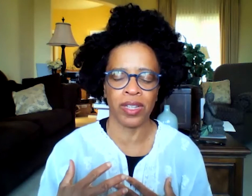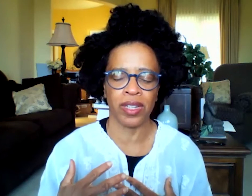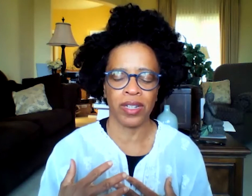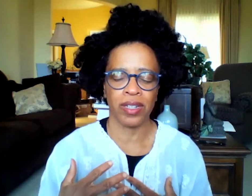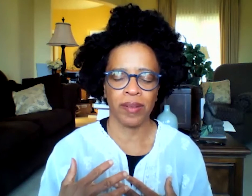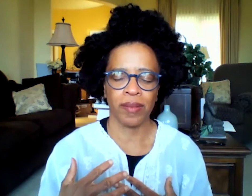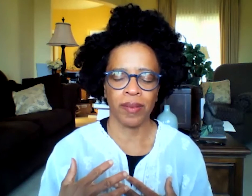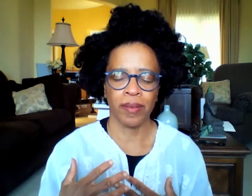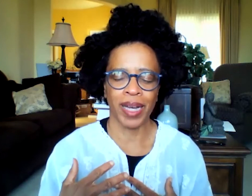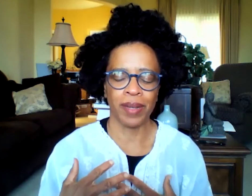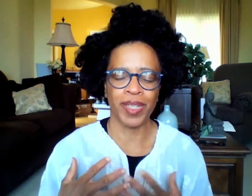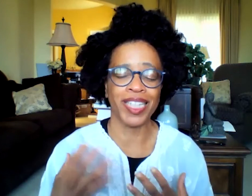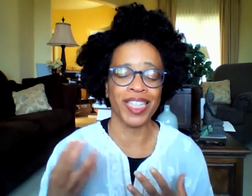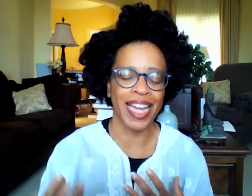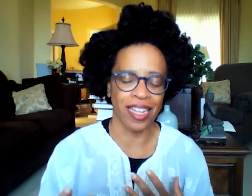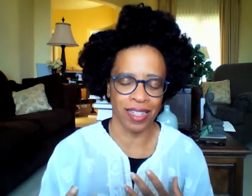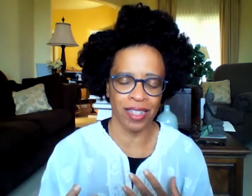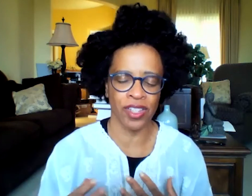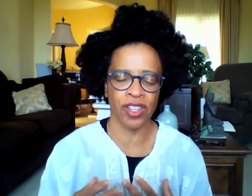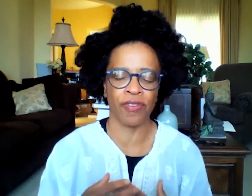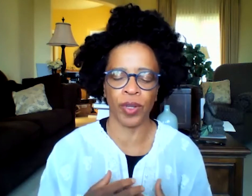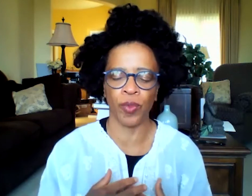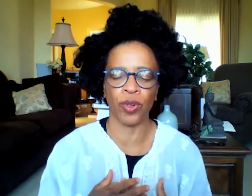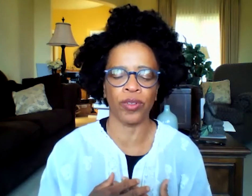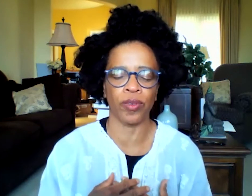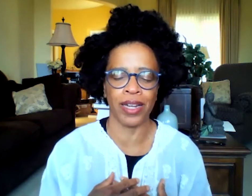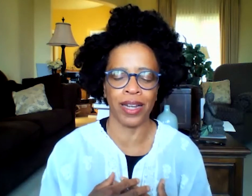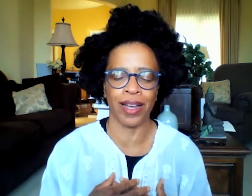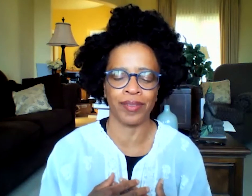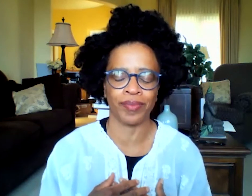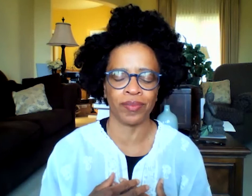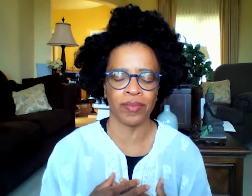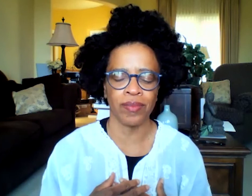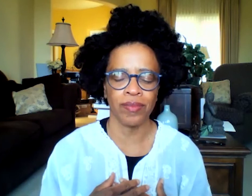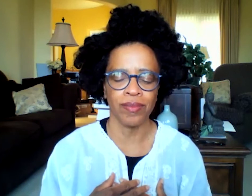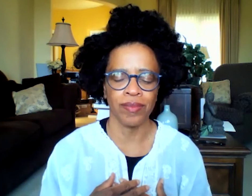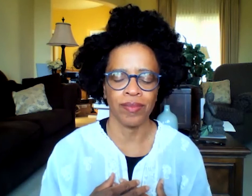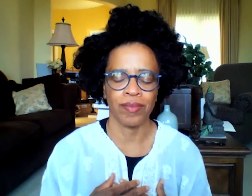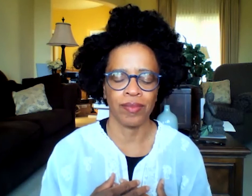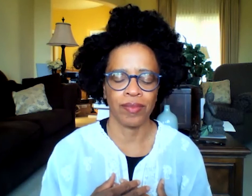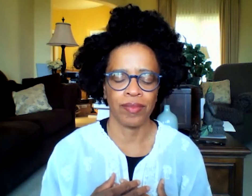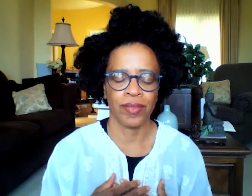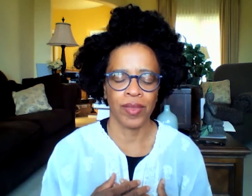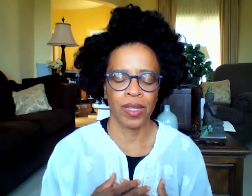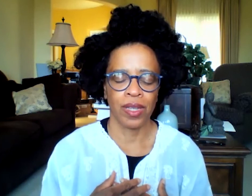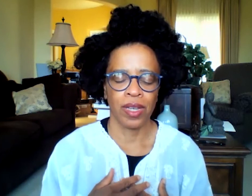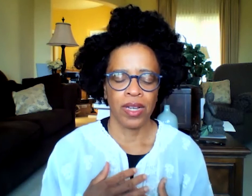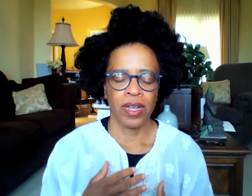members, might be a light in a suffering world right now.